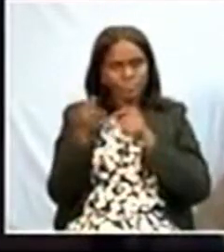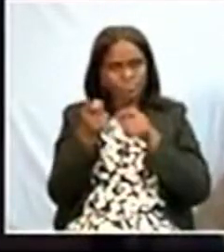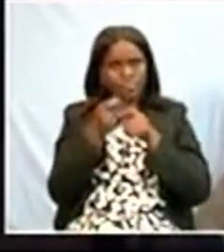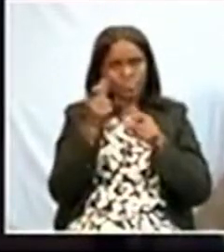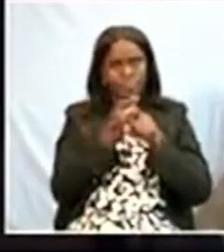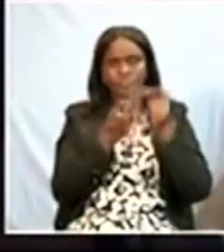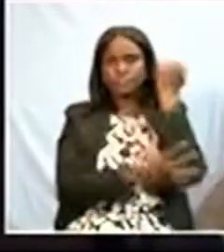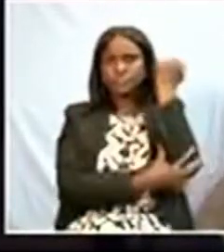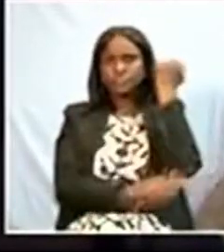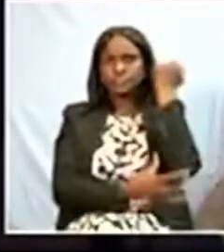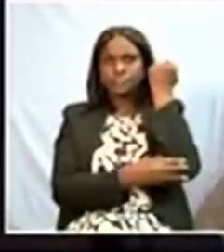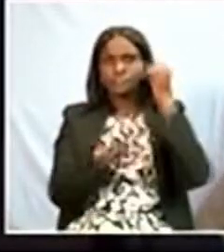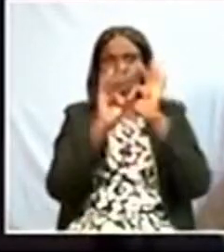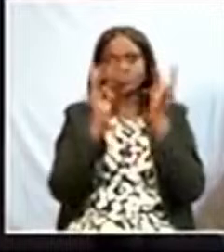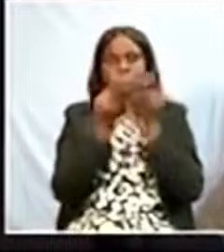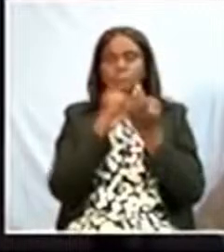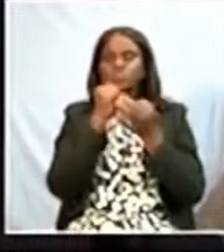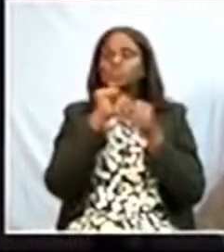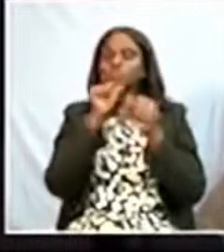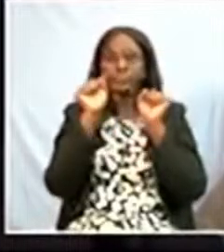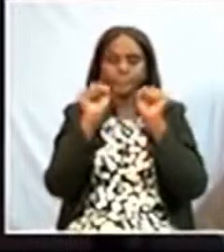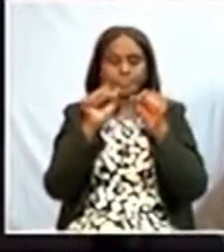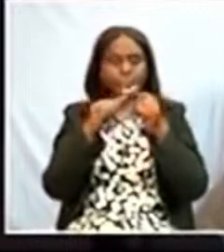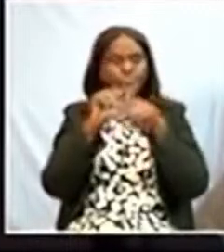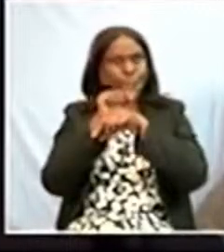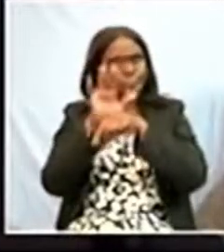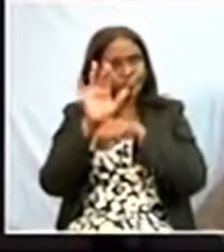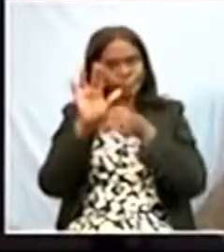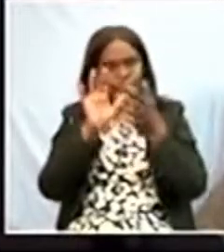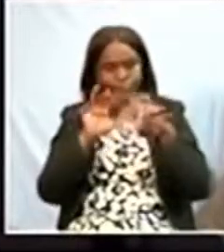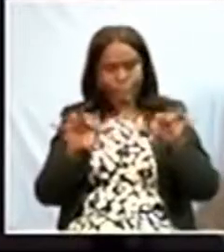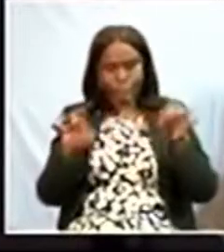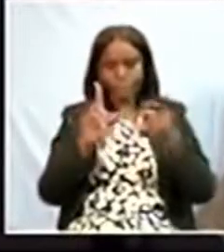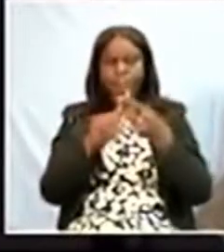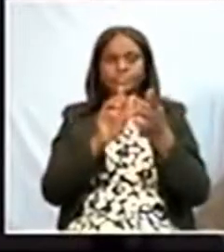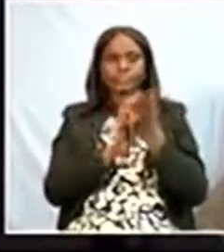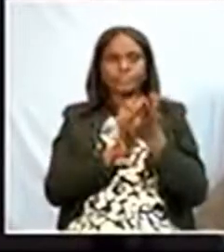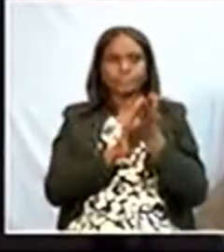vulnerable families, those who are unable to send their children to school.